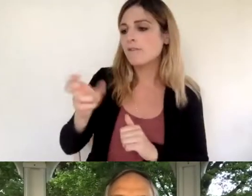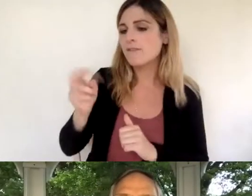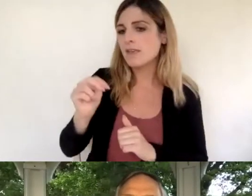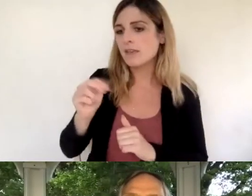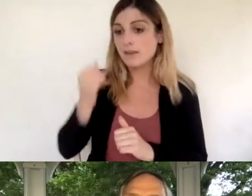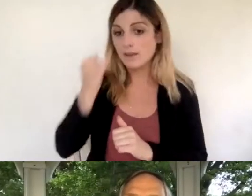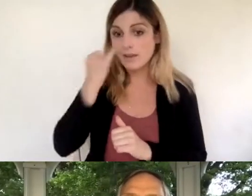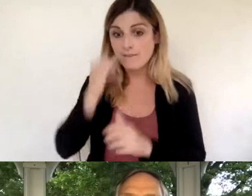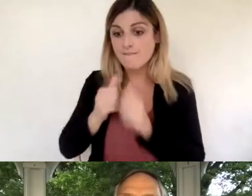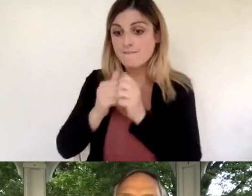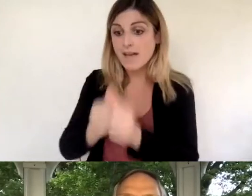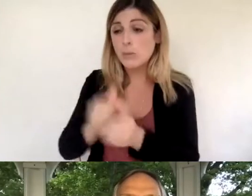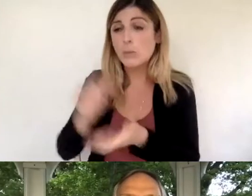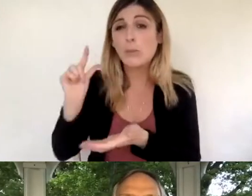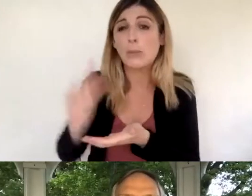nutrients?